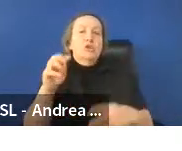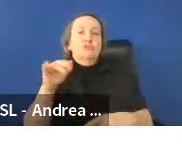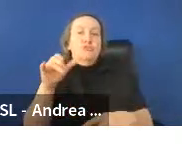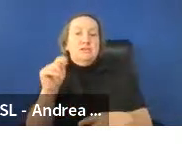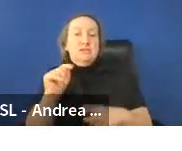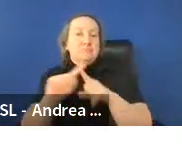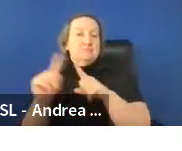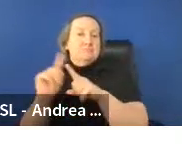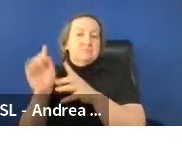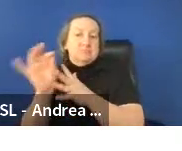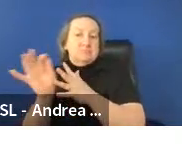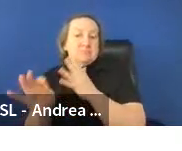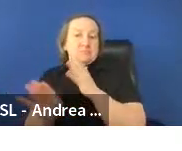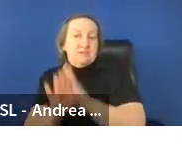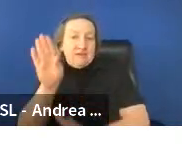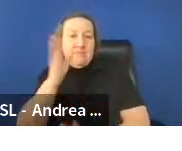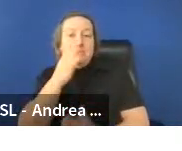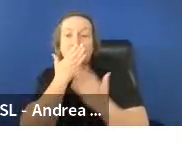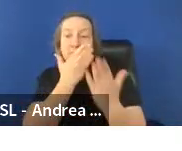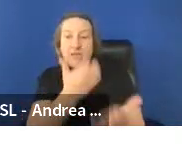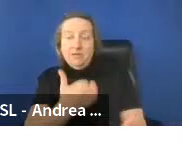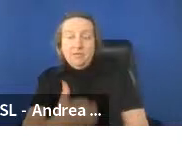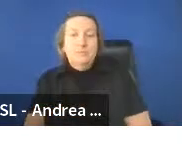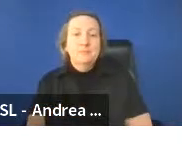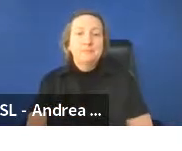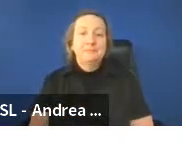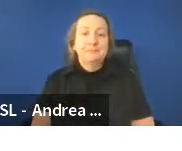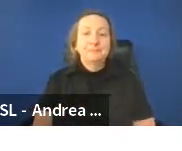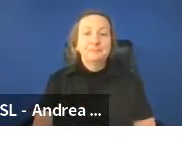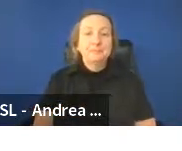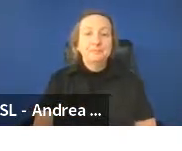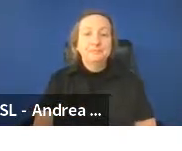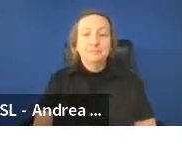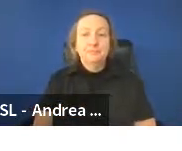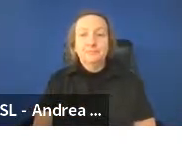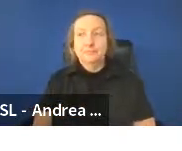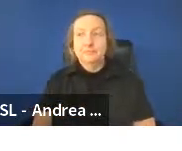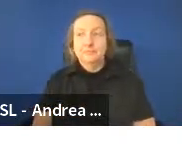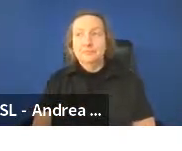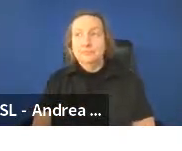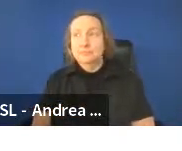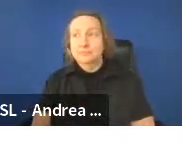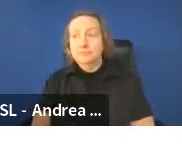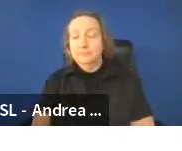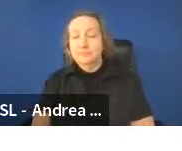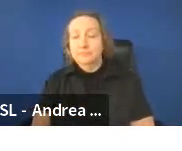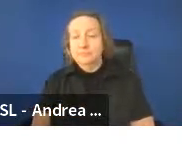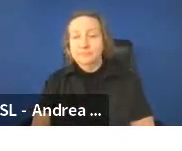Thank you.